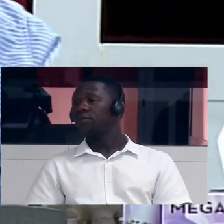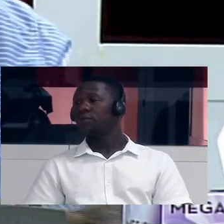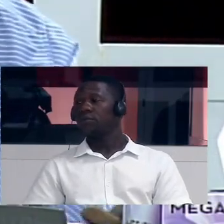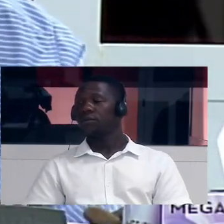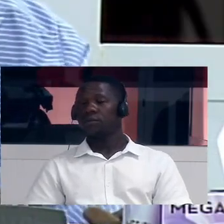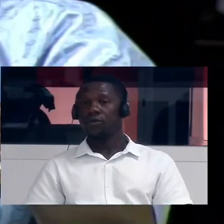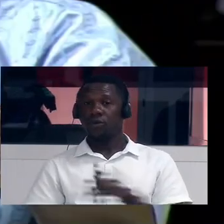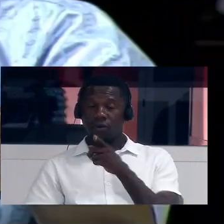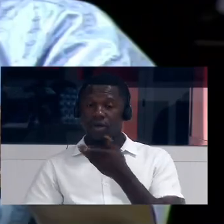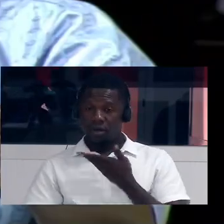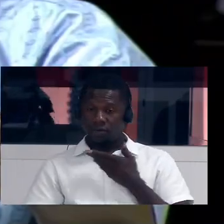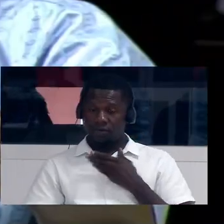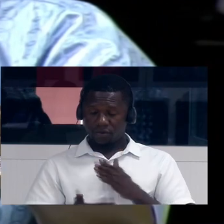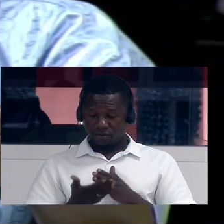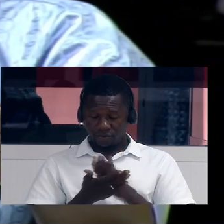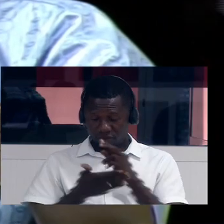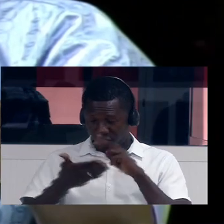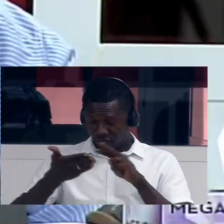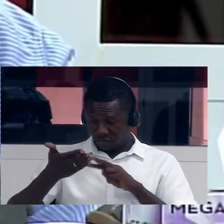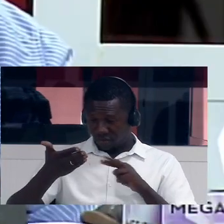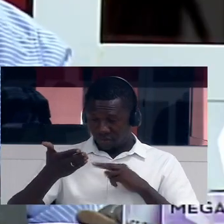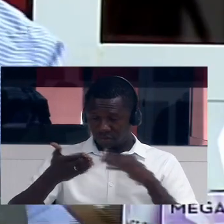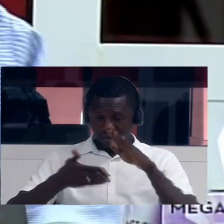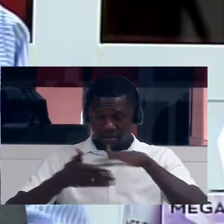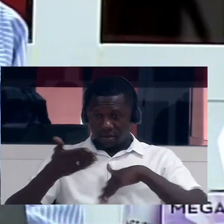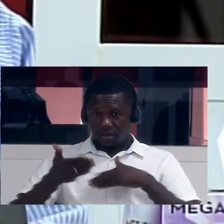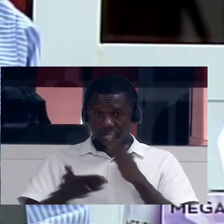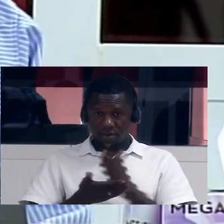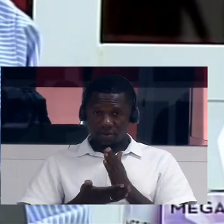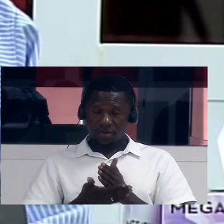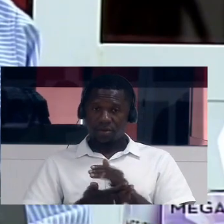You have gone through the document, did you, sir? Yes, I have.